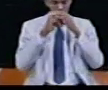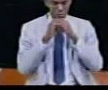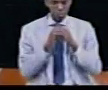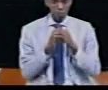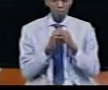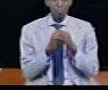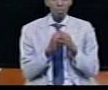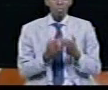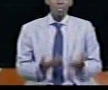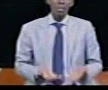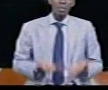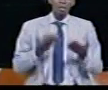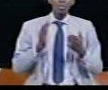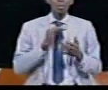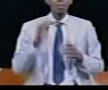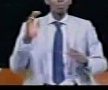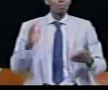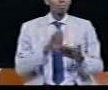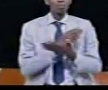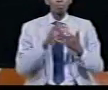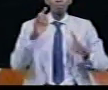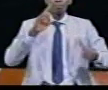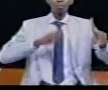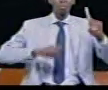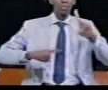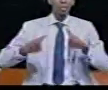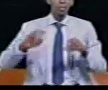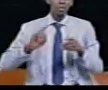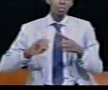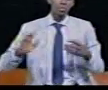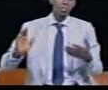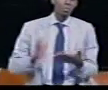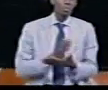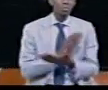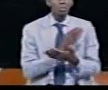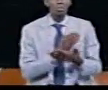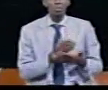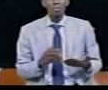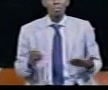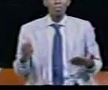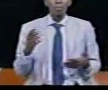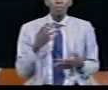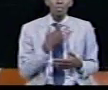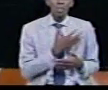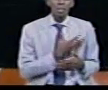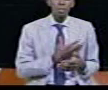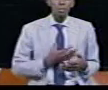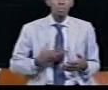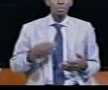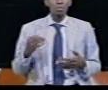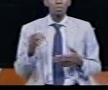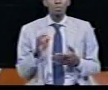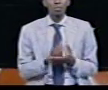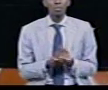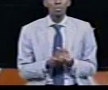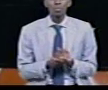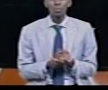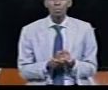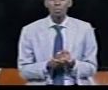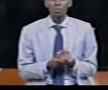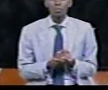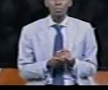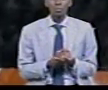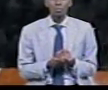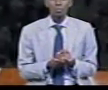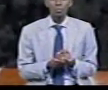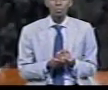our voices in song and declare, Lord, you are good and your mercy endures forever.